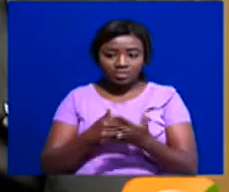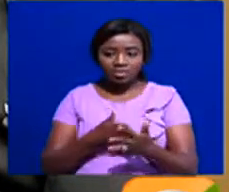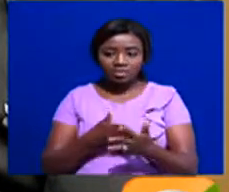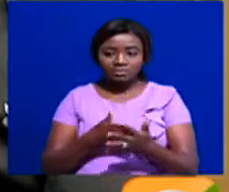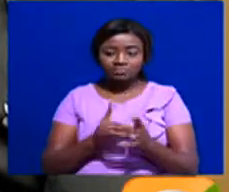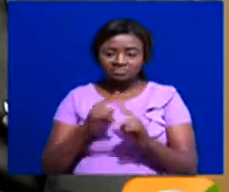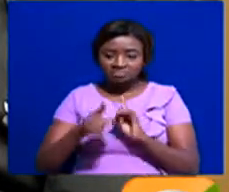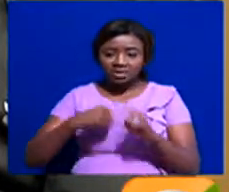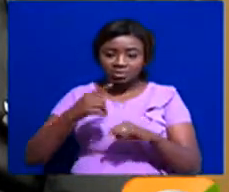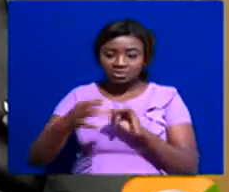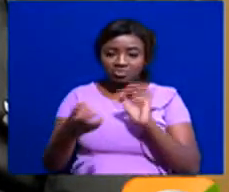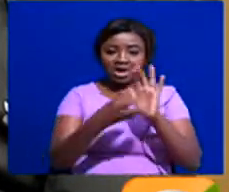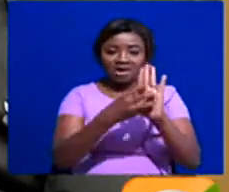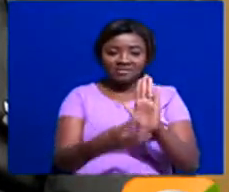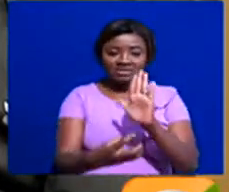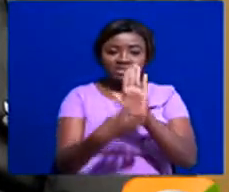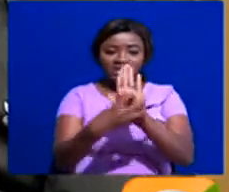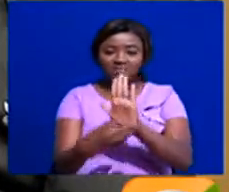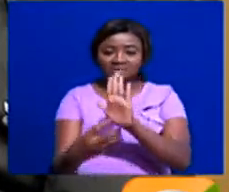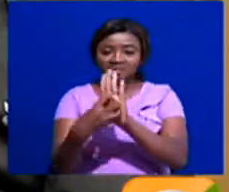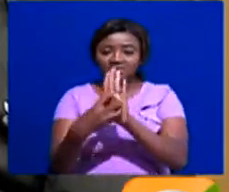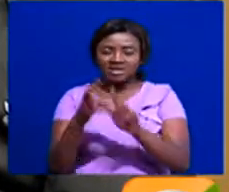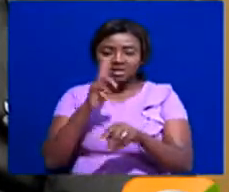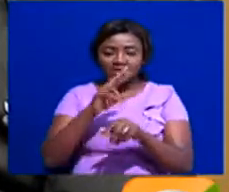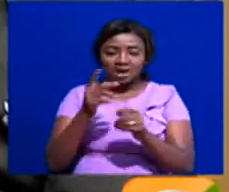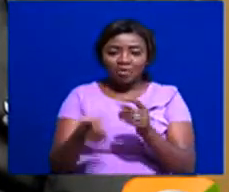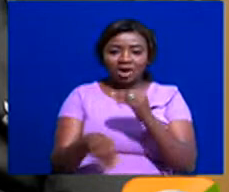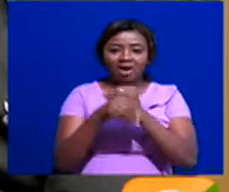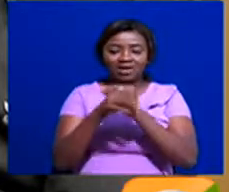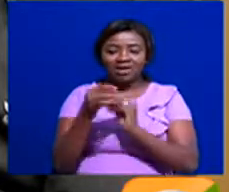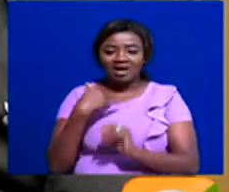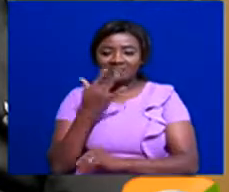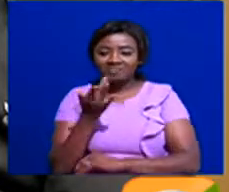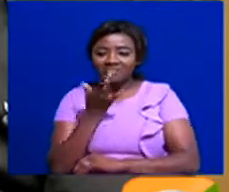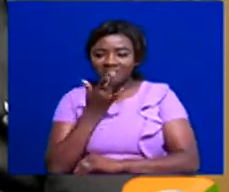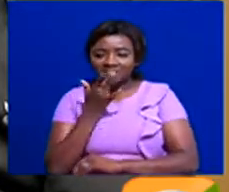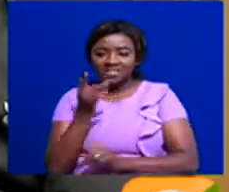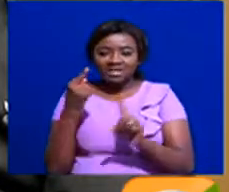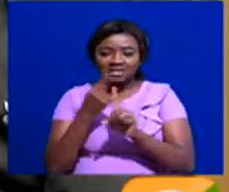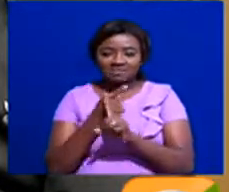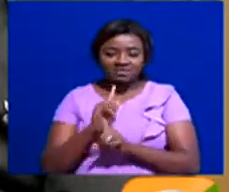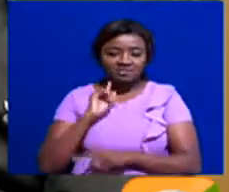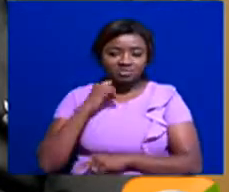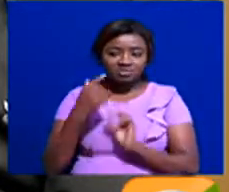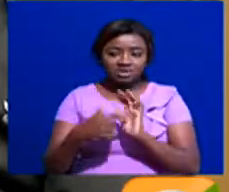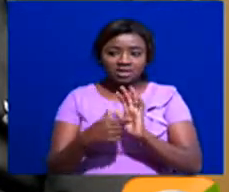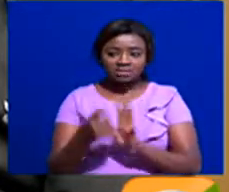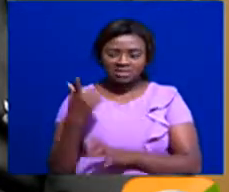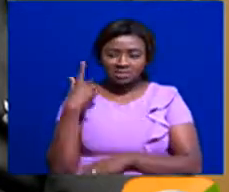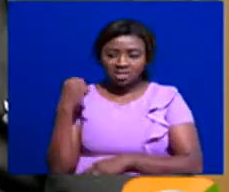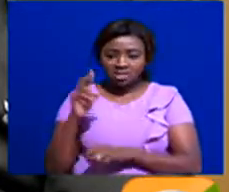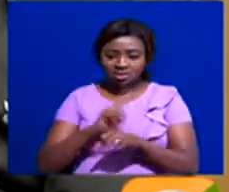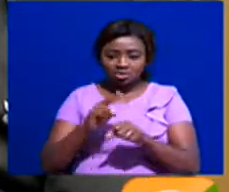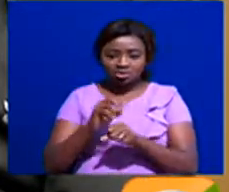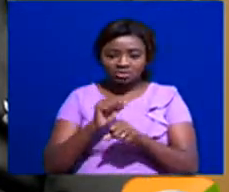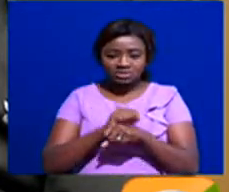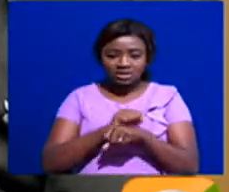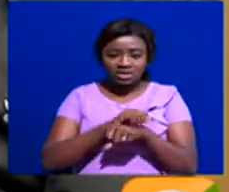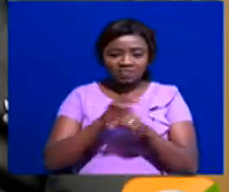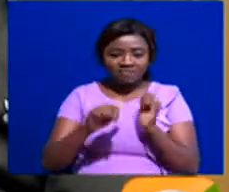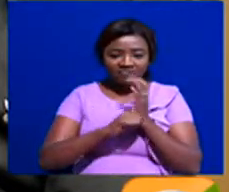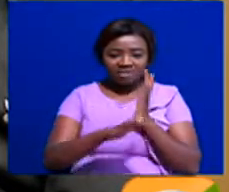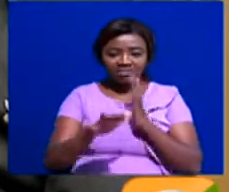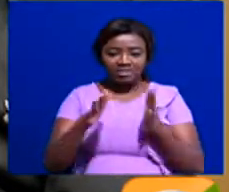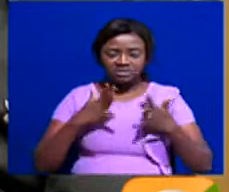keep pushing the adverts using flavors. They're targeting us. Just the other day, they were using influencers to target us, and that's where